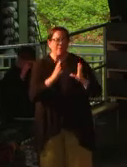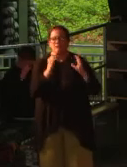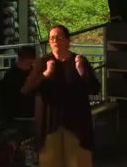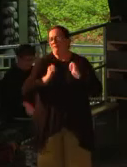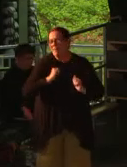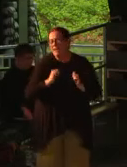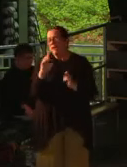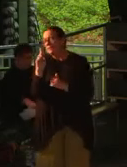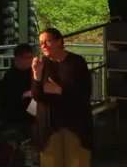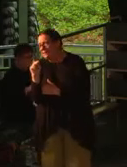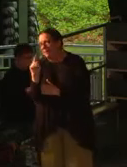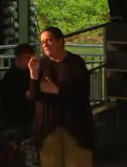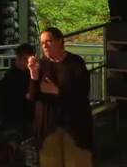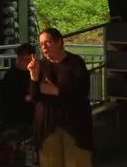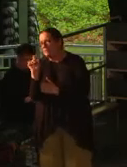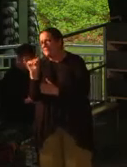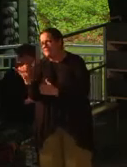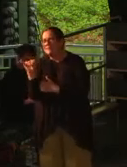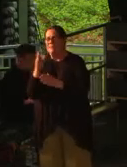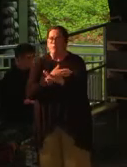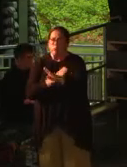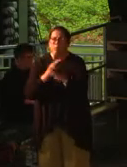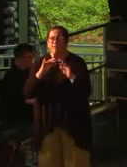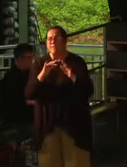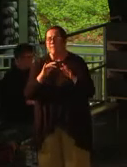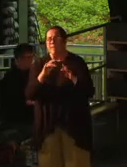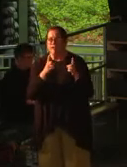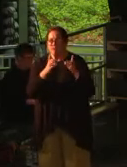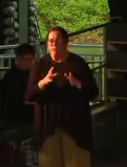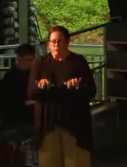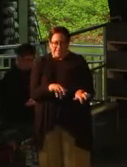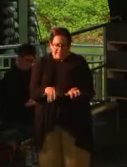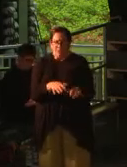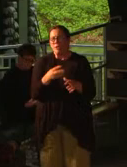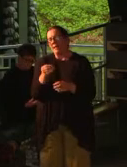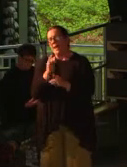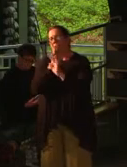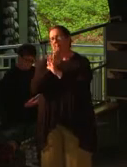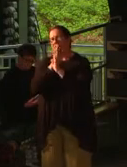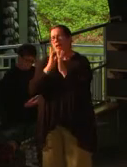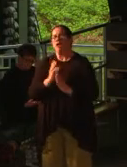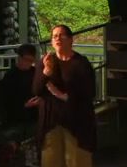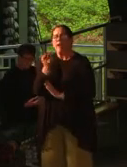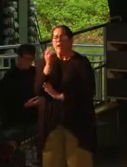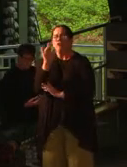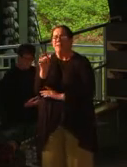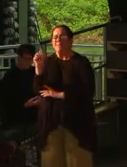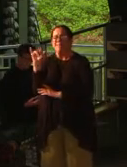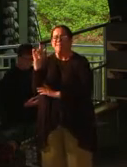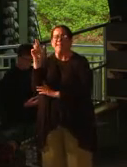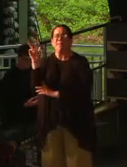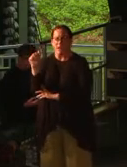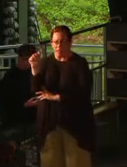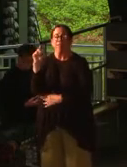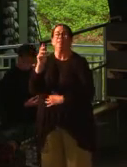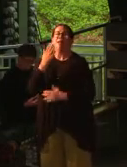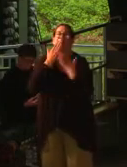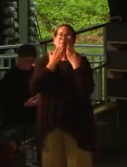to Dan Monty, our music director and keyboardist, and our amazing vocalist, Gregory Silver. And